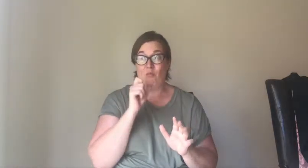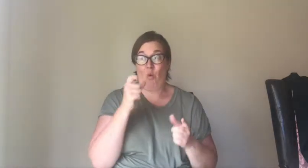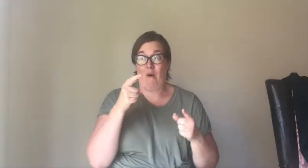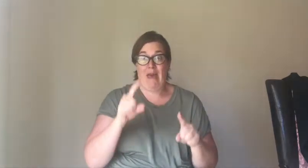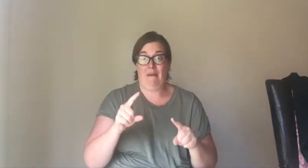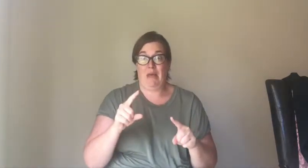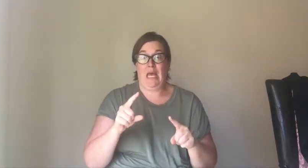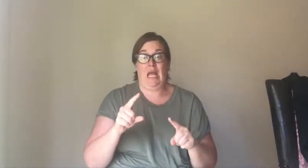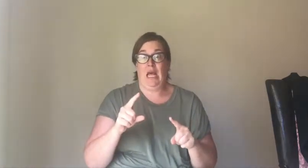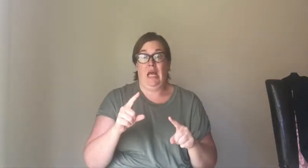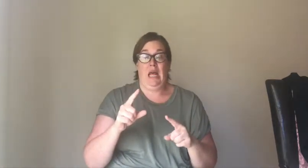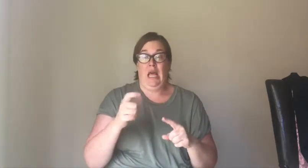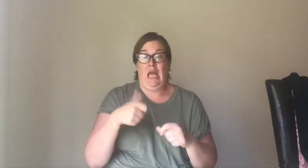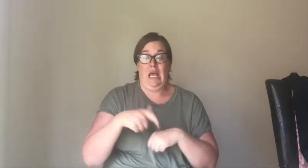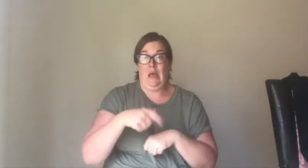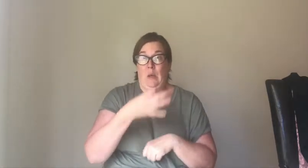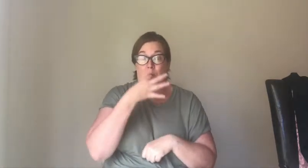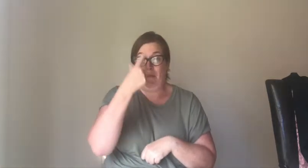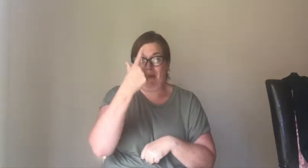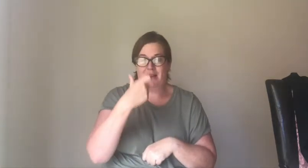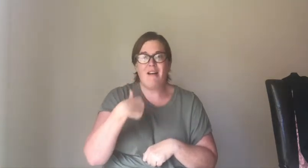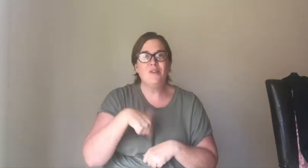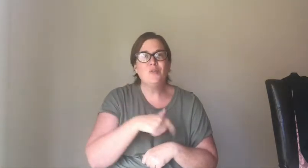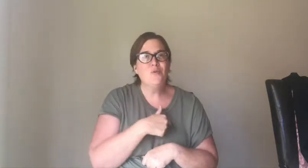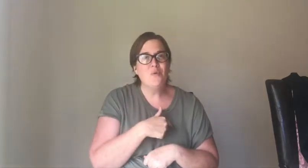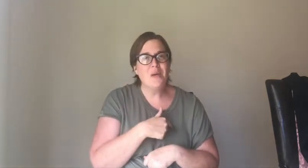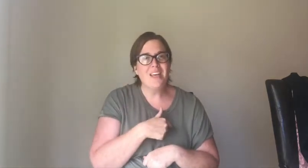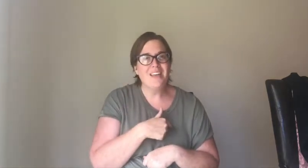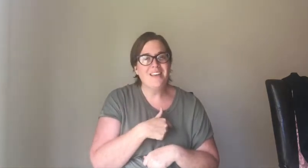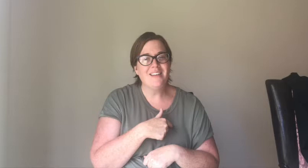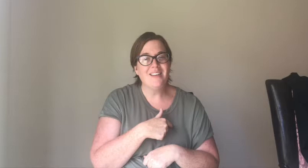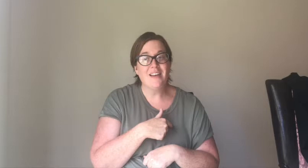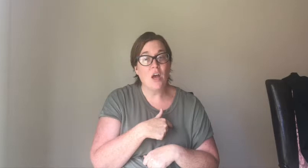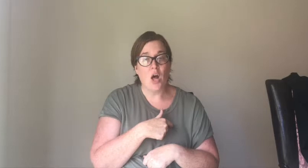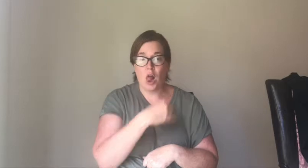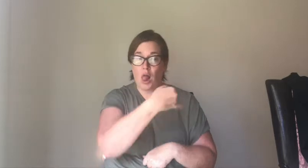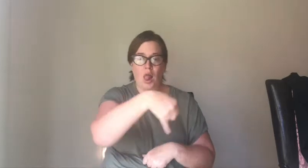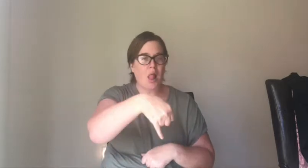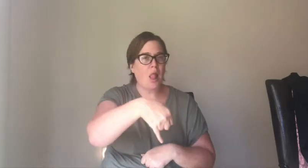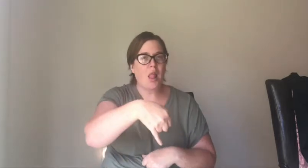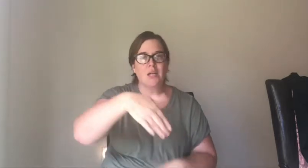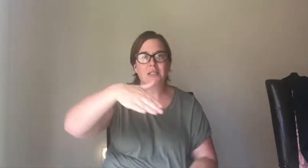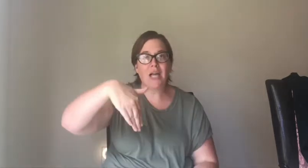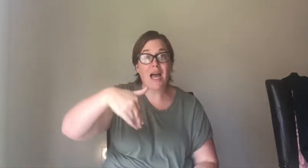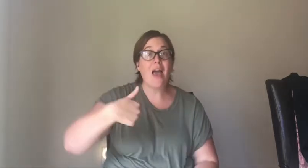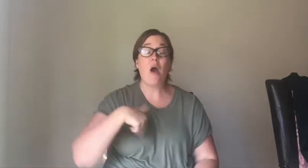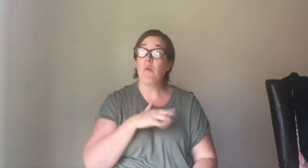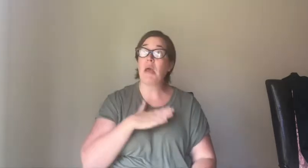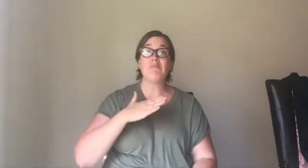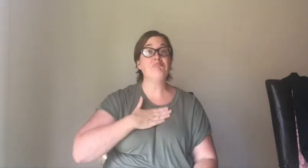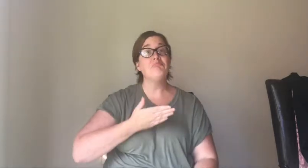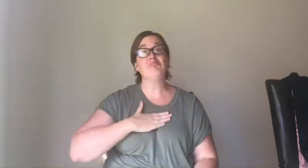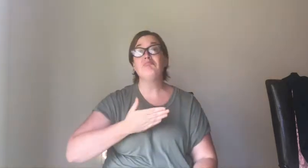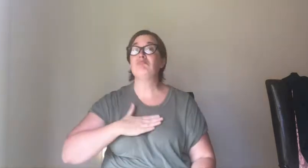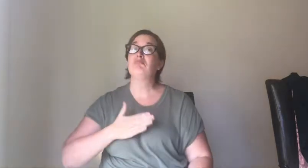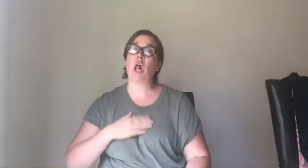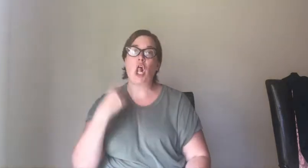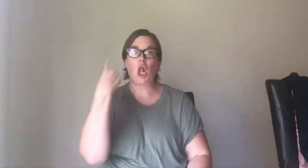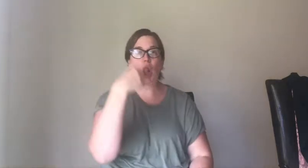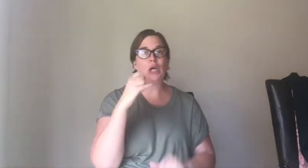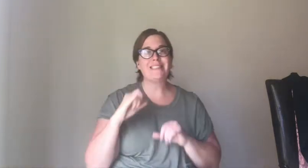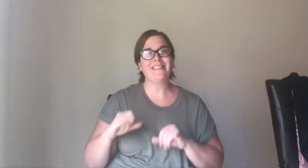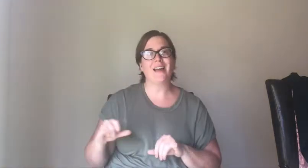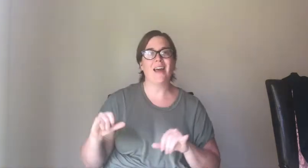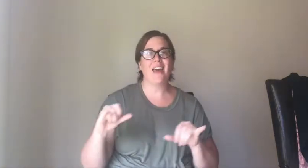say, oh, eventually here in America, us Christians, we're going to get persecuted. No, we're not. You have to actually be different in order to get